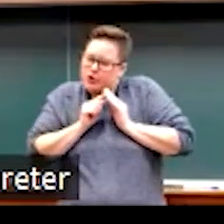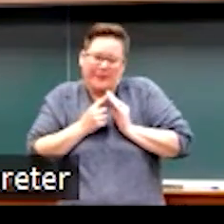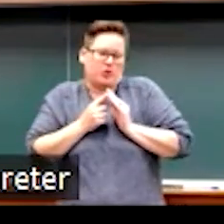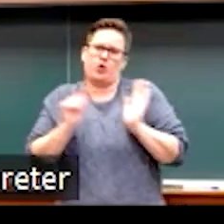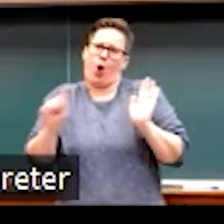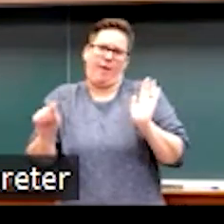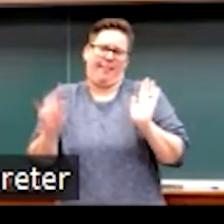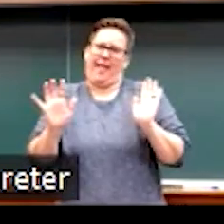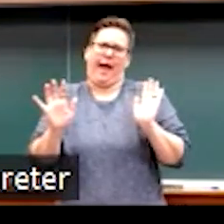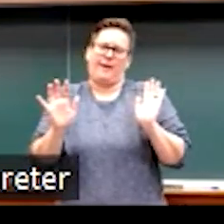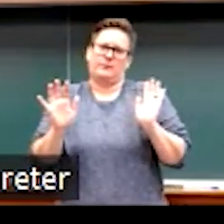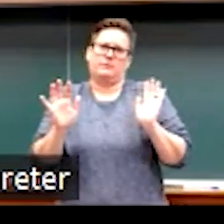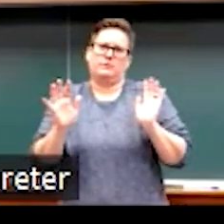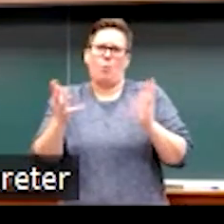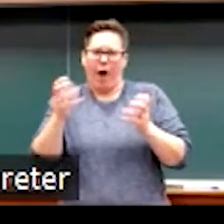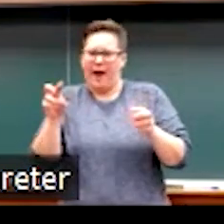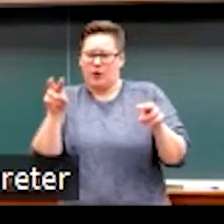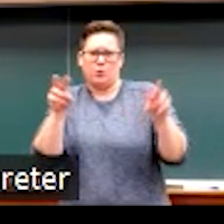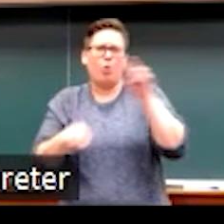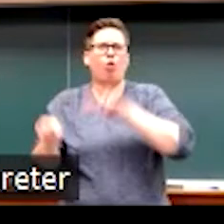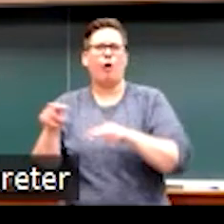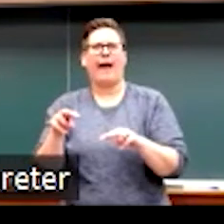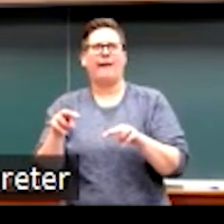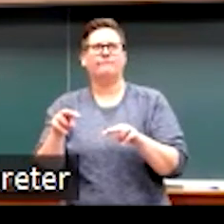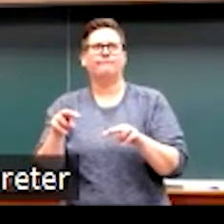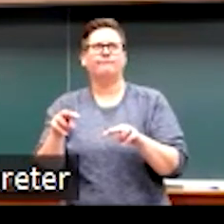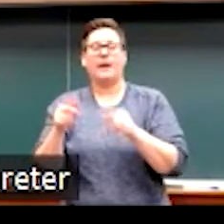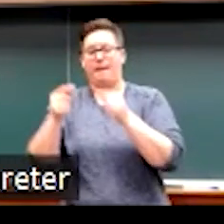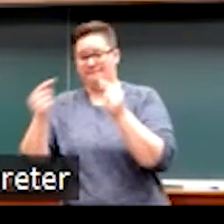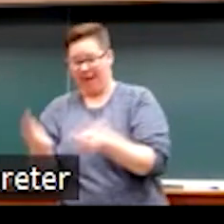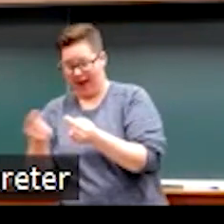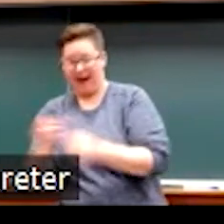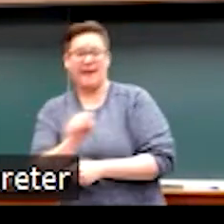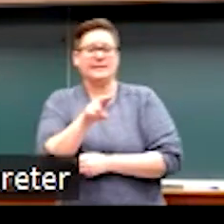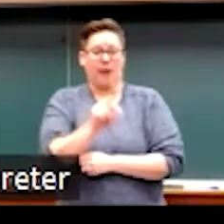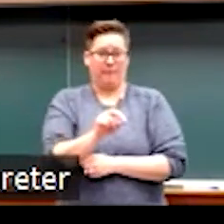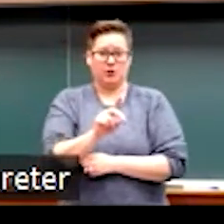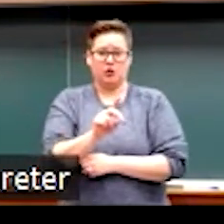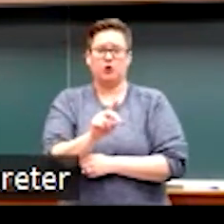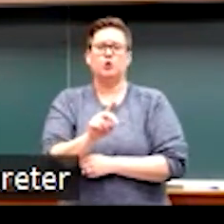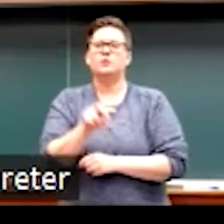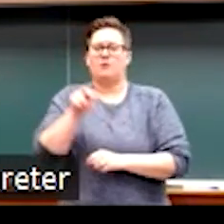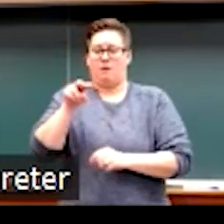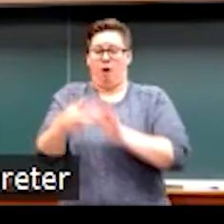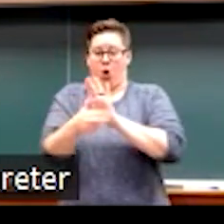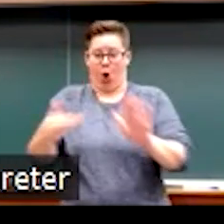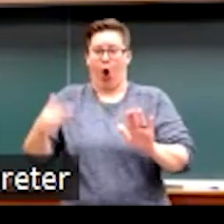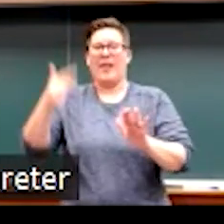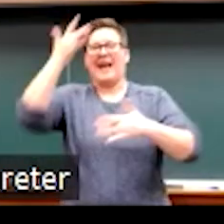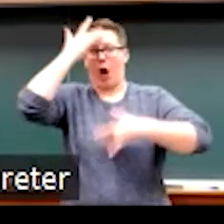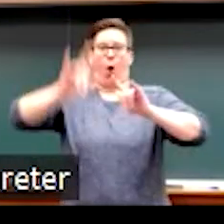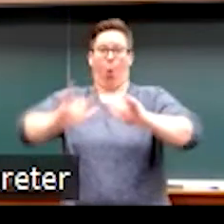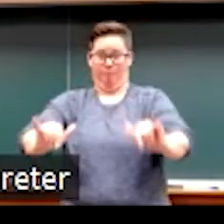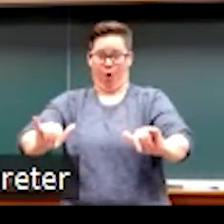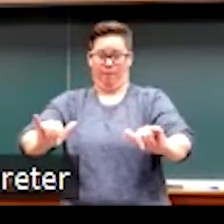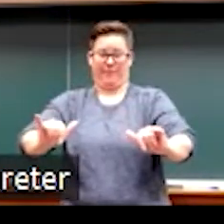surface at looking at pain and substance use as a comorbid condition, to even